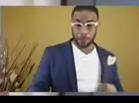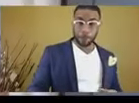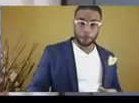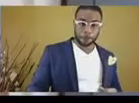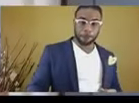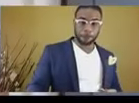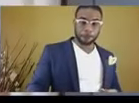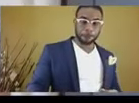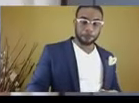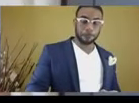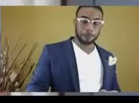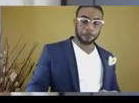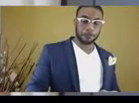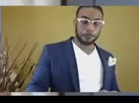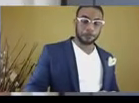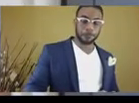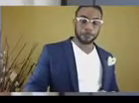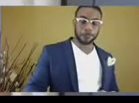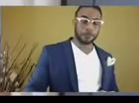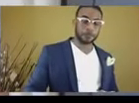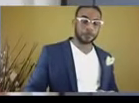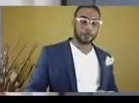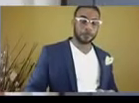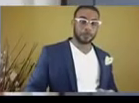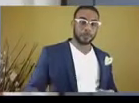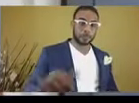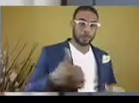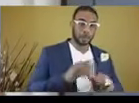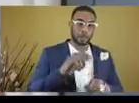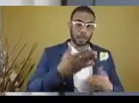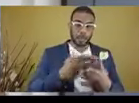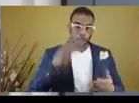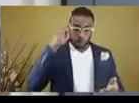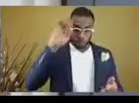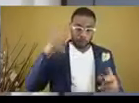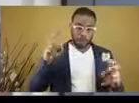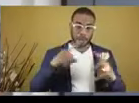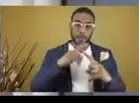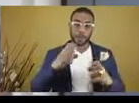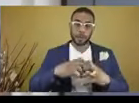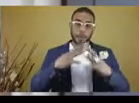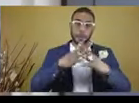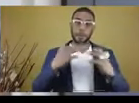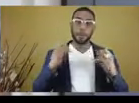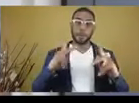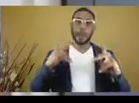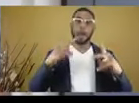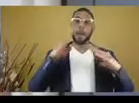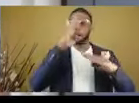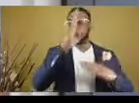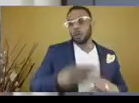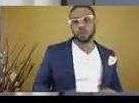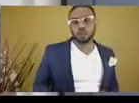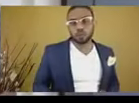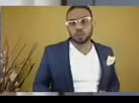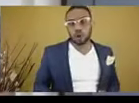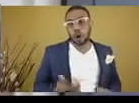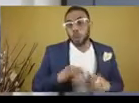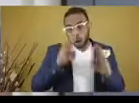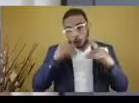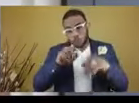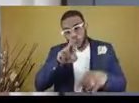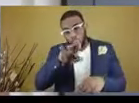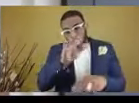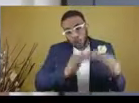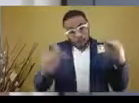Just as a follow-up, as you know, the theme of this is, you know, build back bold. So when it comes to racial